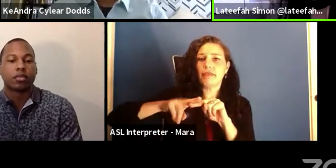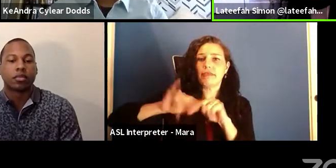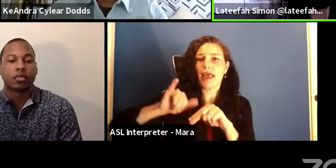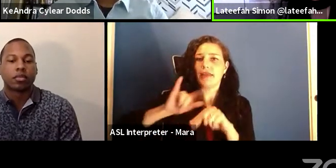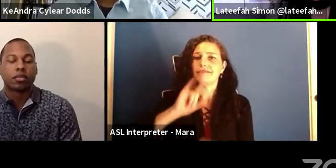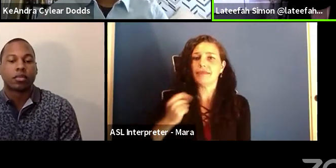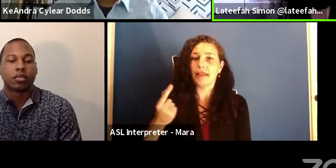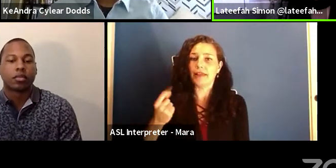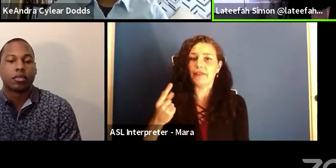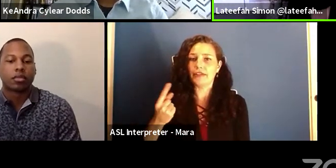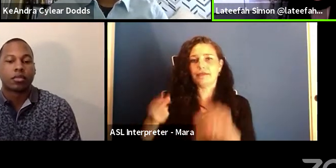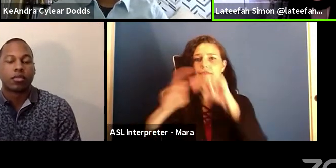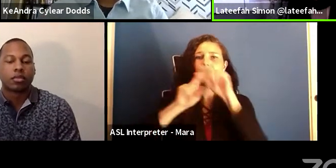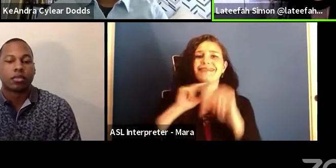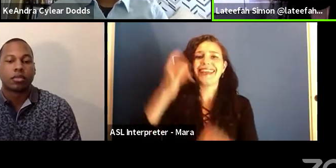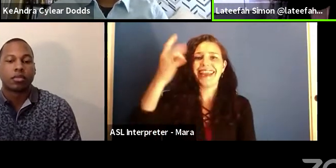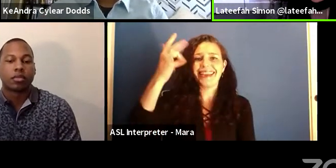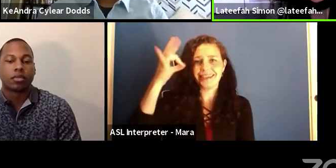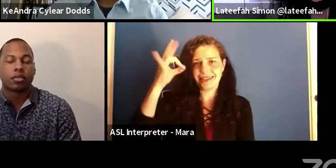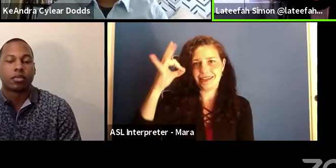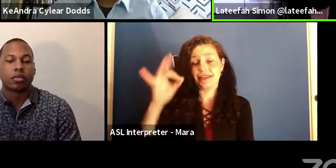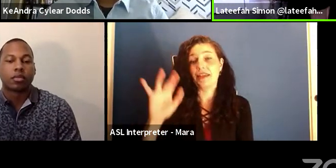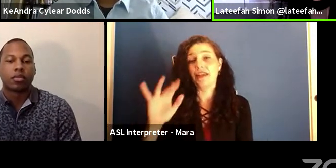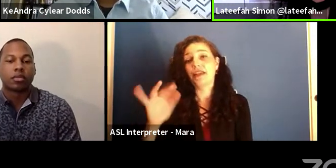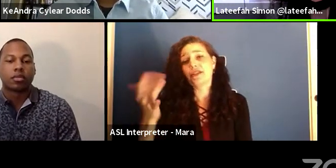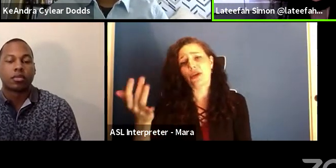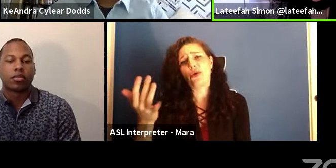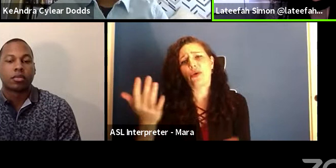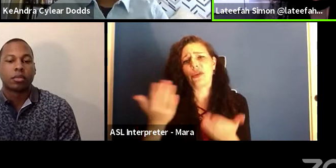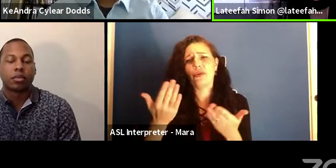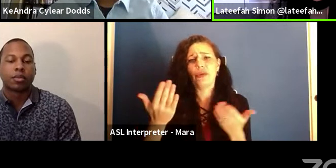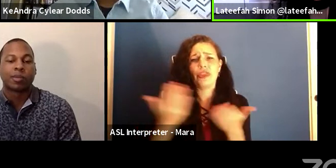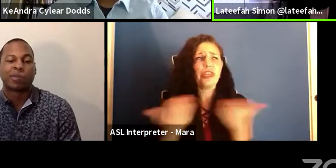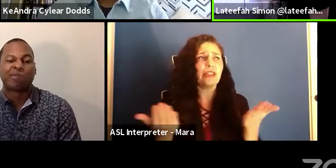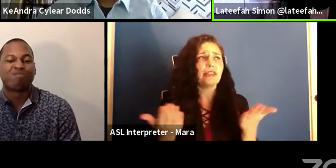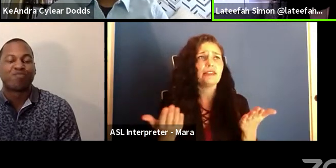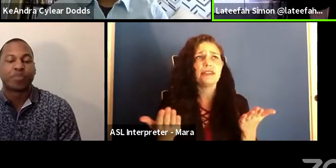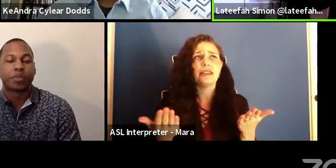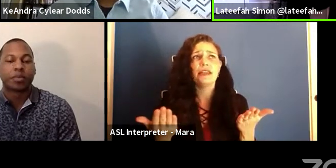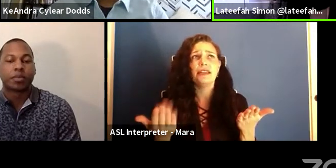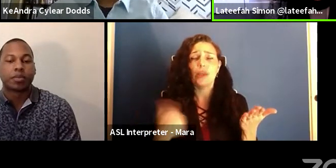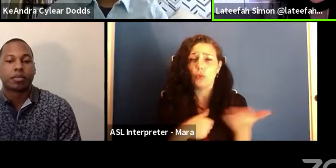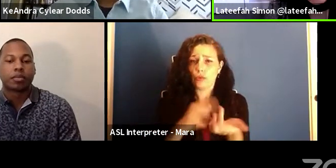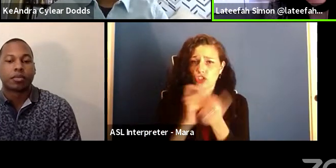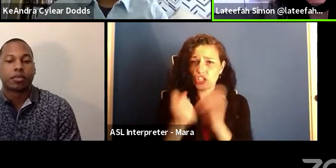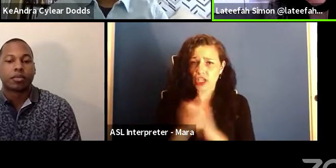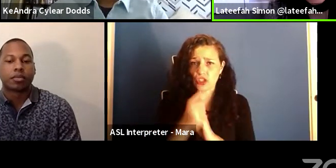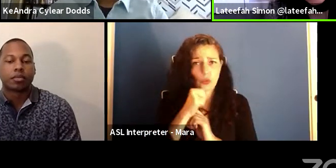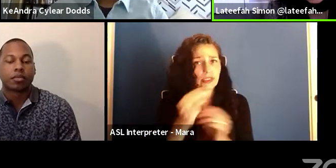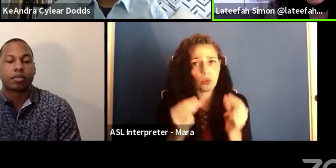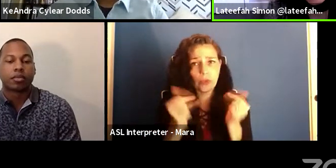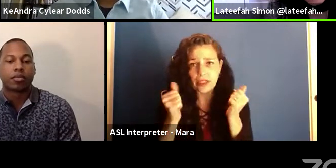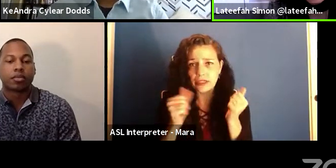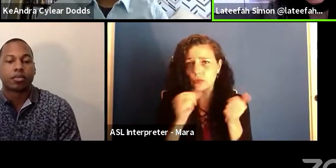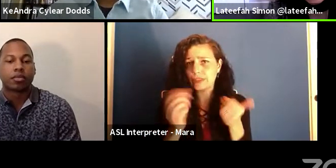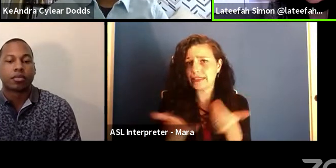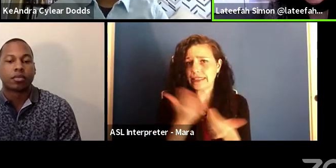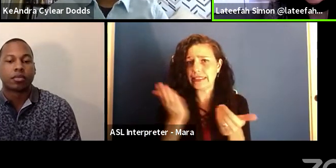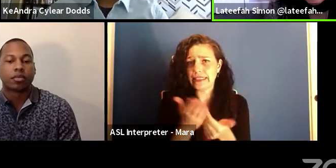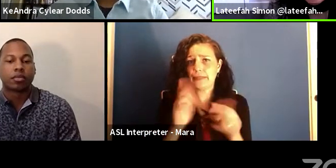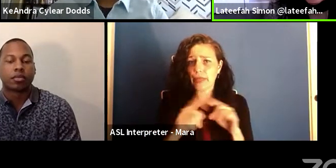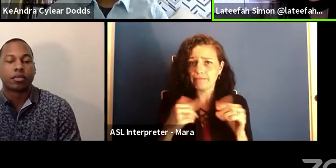of other things that we've been able to do, and it's not quick, and it's certainly not easy, but we're getting there. We're getting